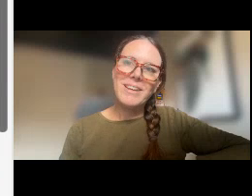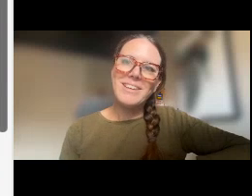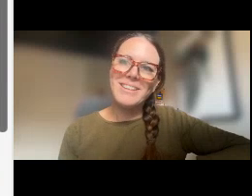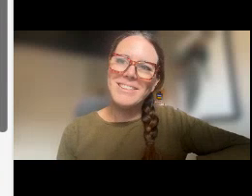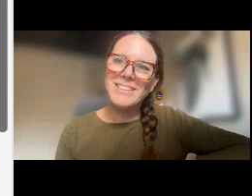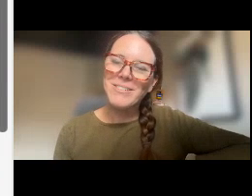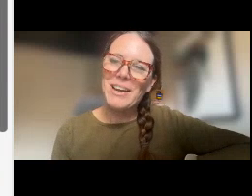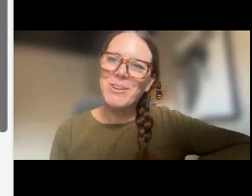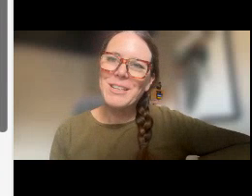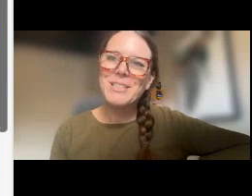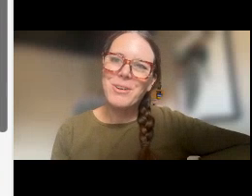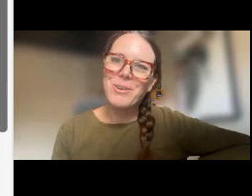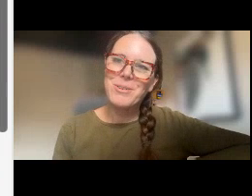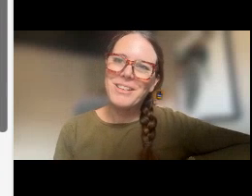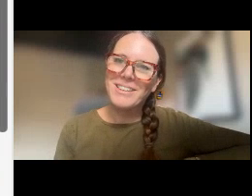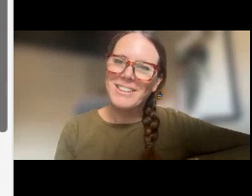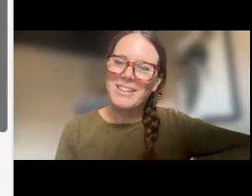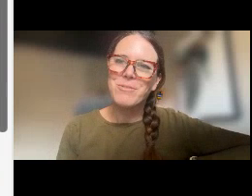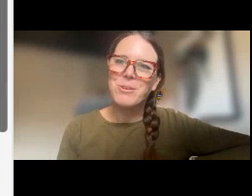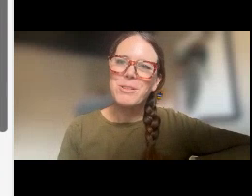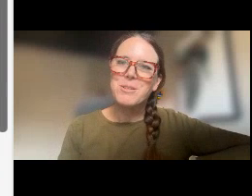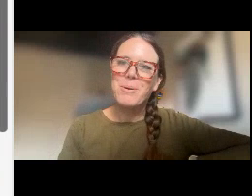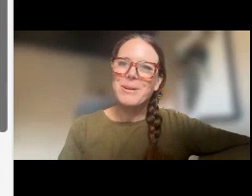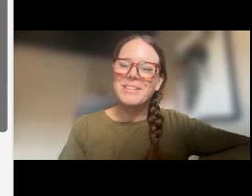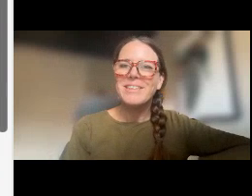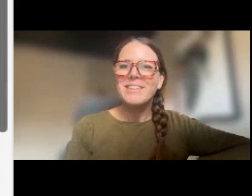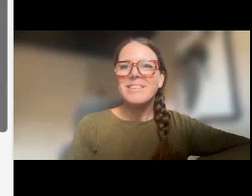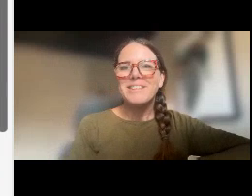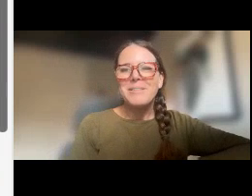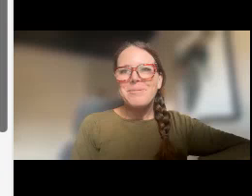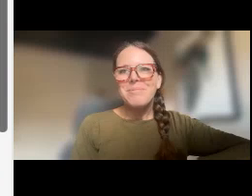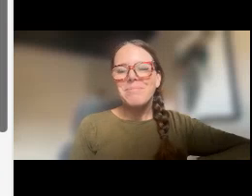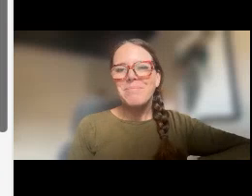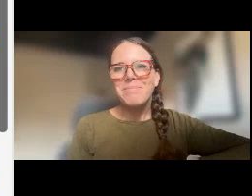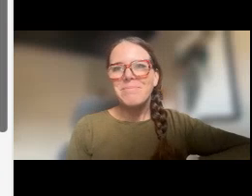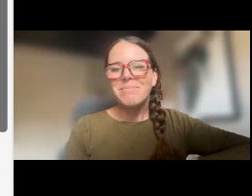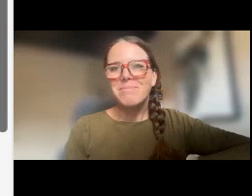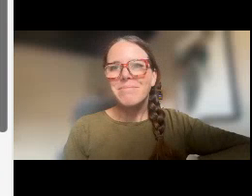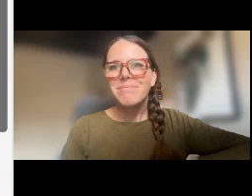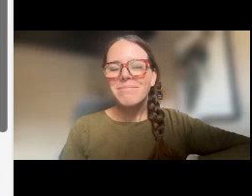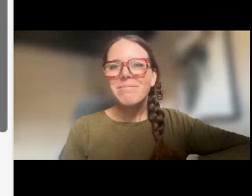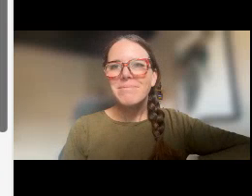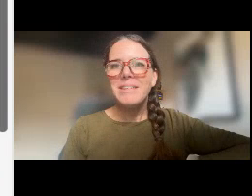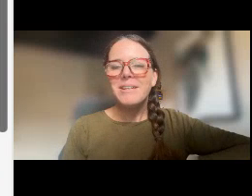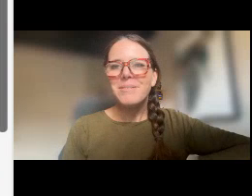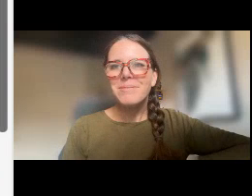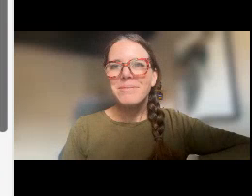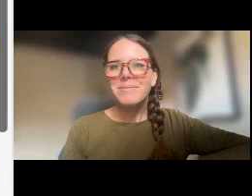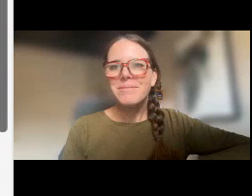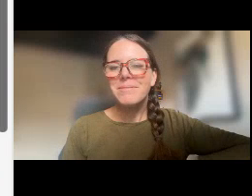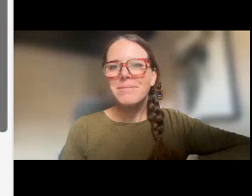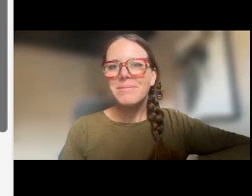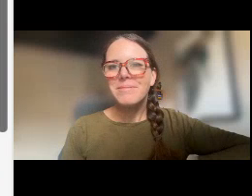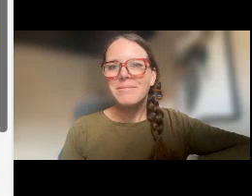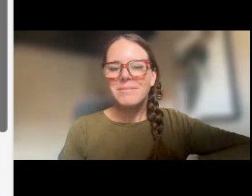no. I didn't vote. I didn't vote in support. We only have 8 voting members, so, because,